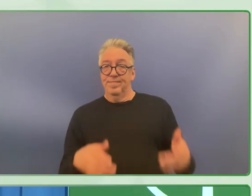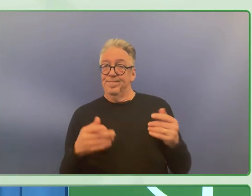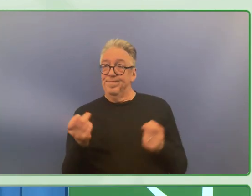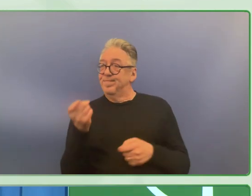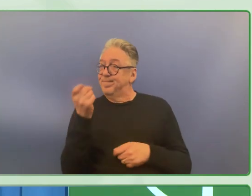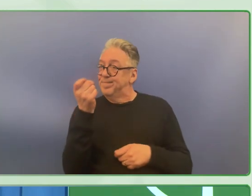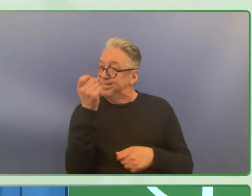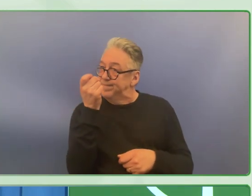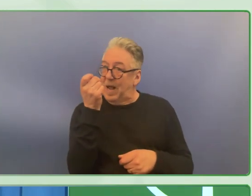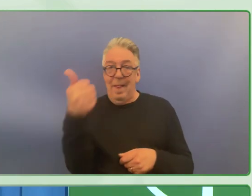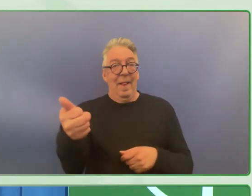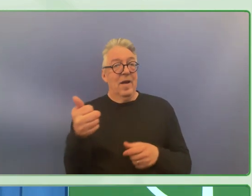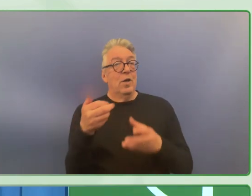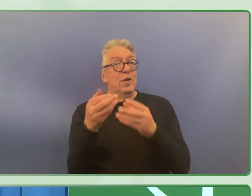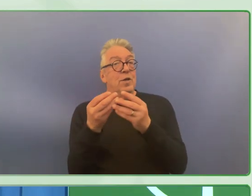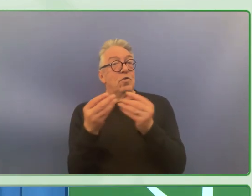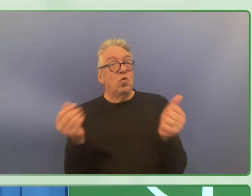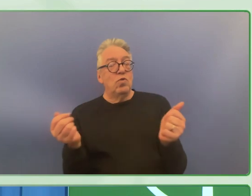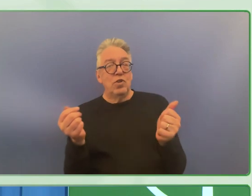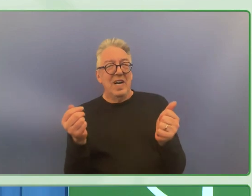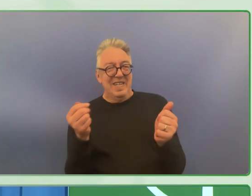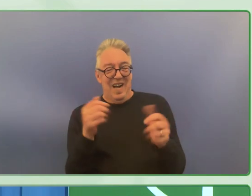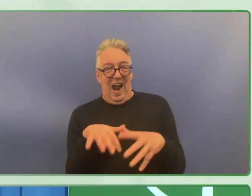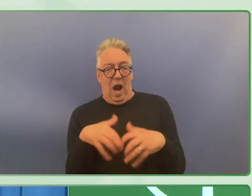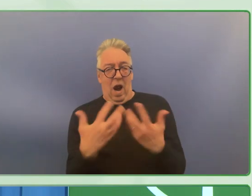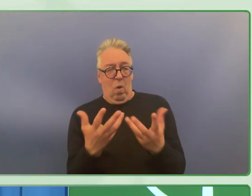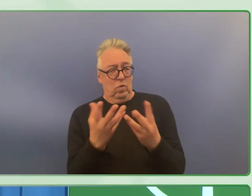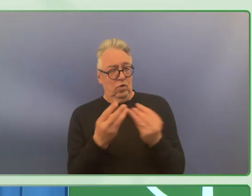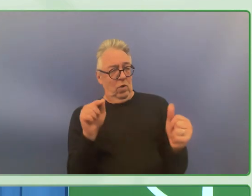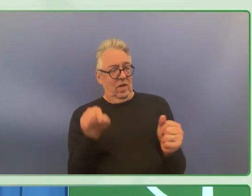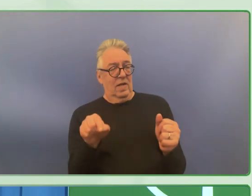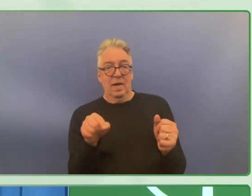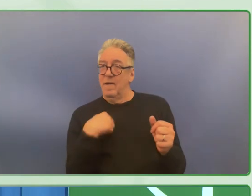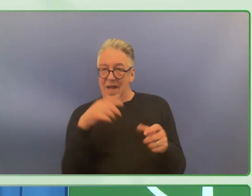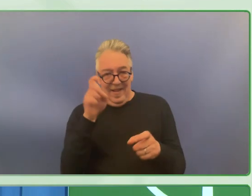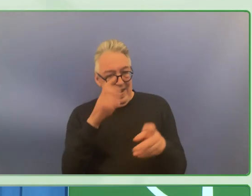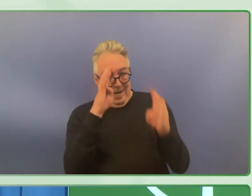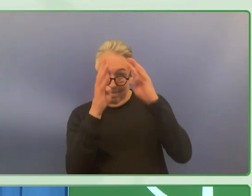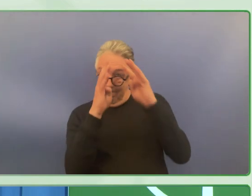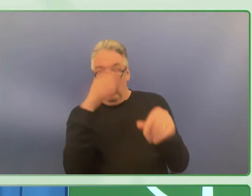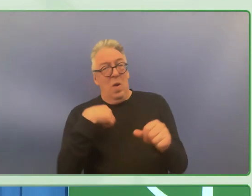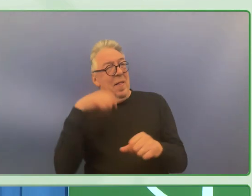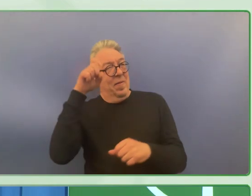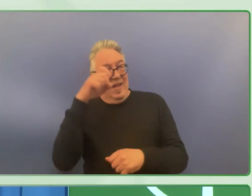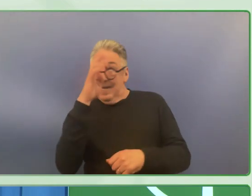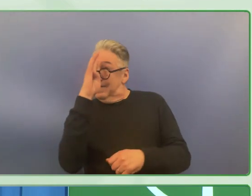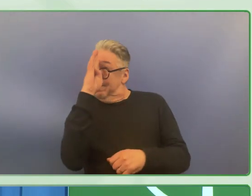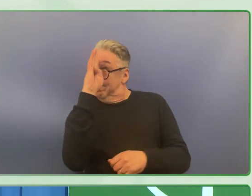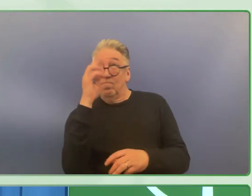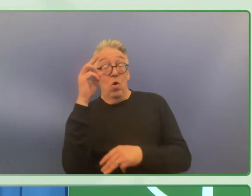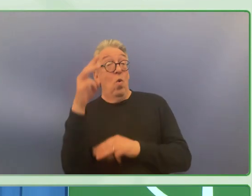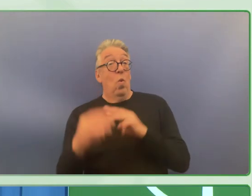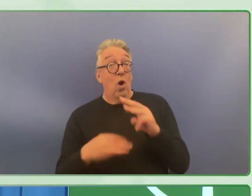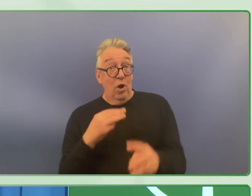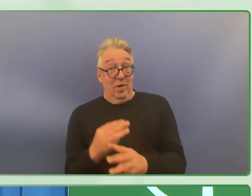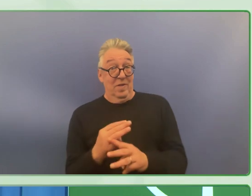mediocrity requires imagination. We need to imagine a world where reliable, functional solutions